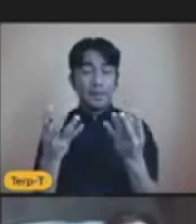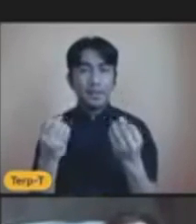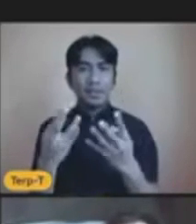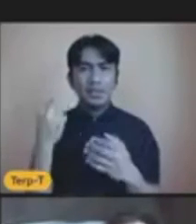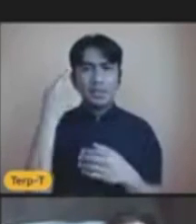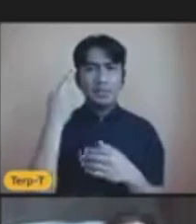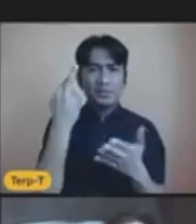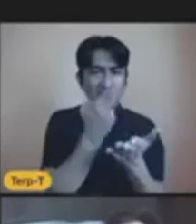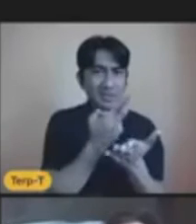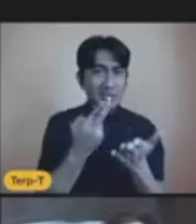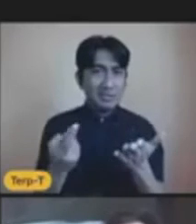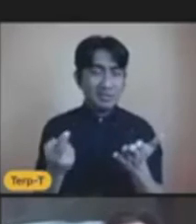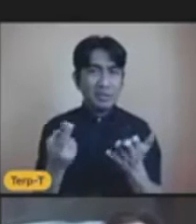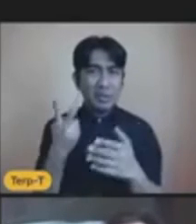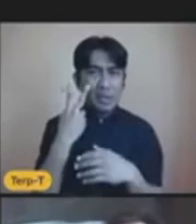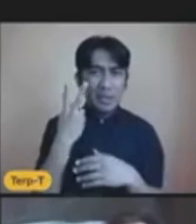online.